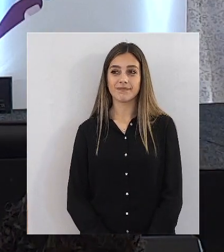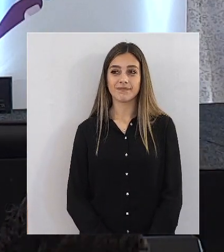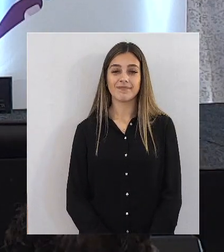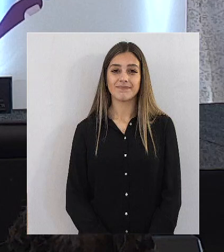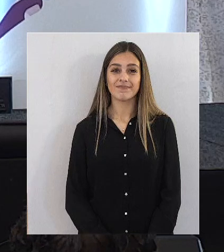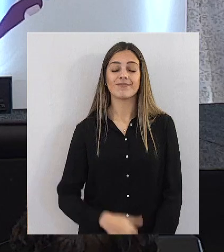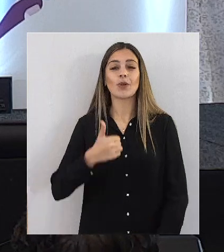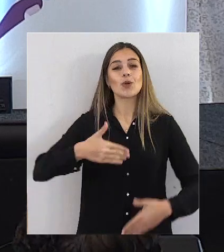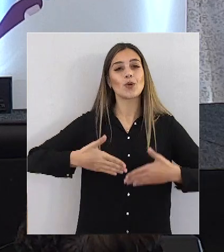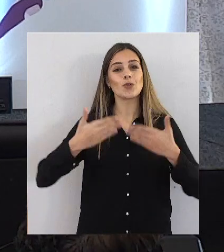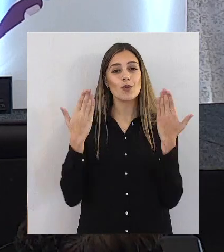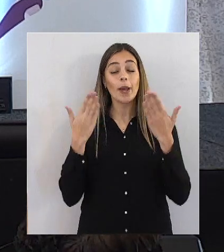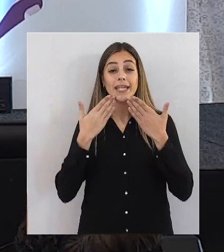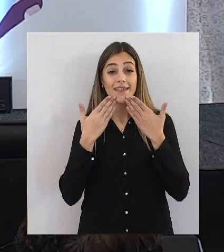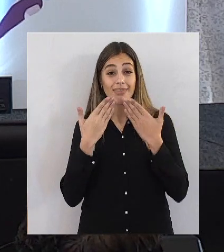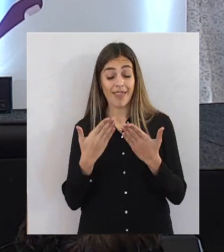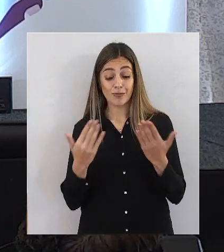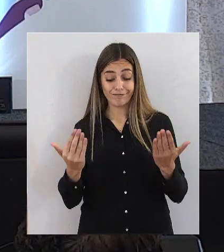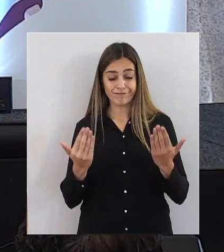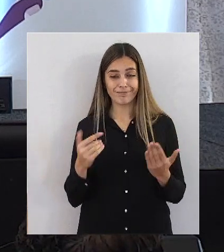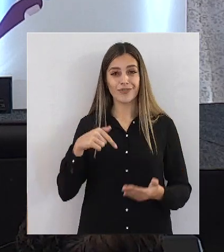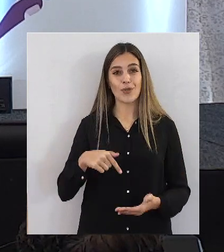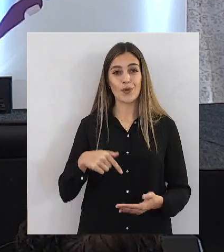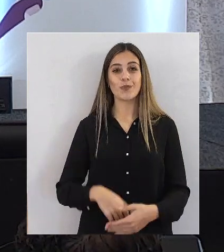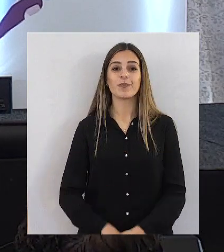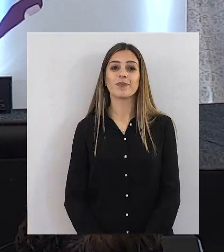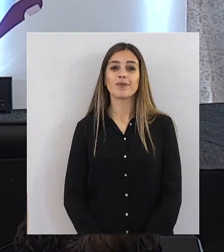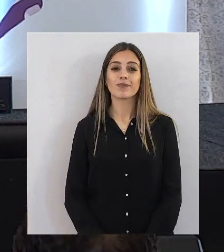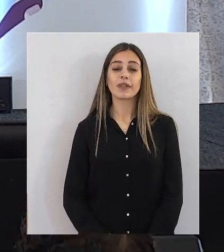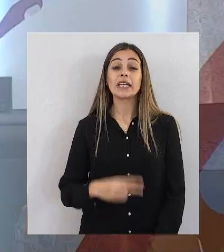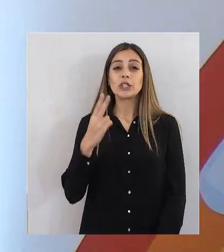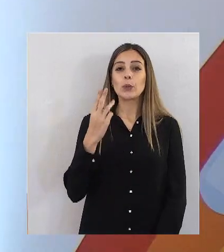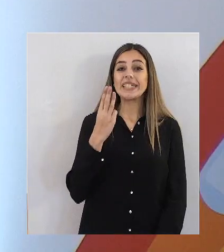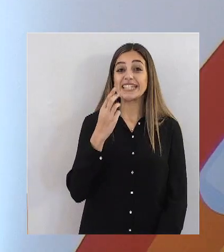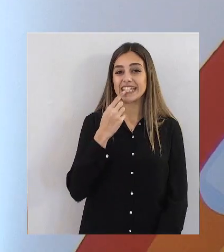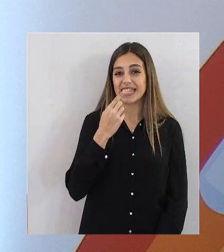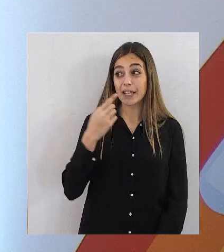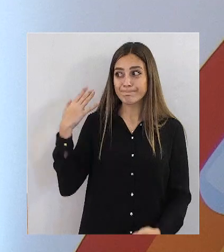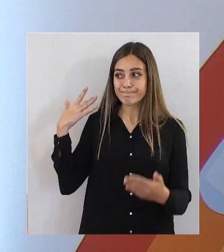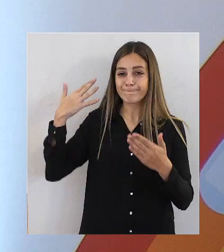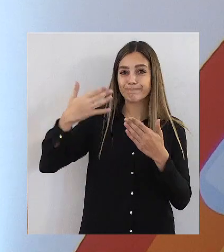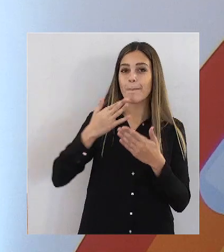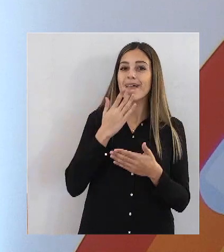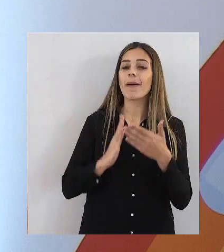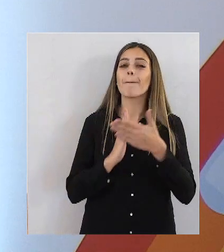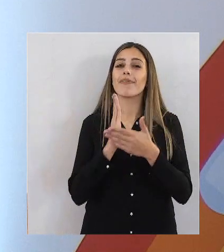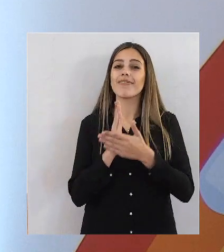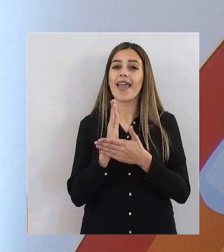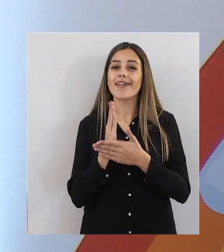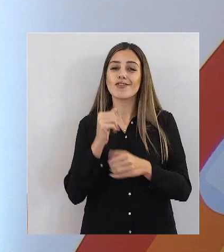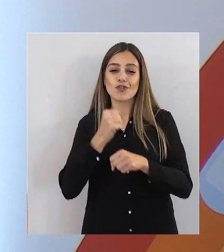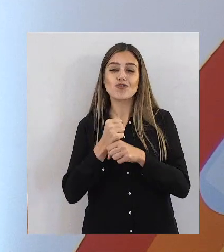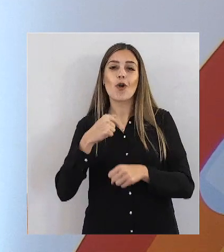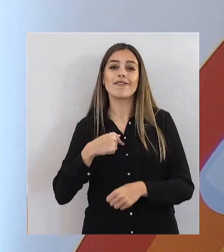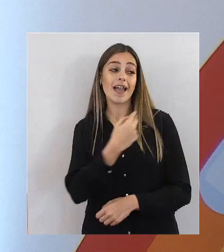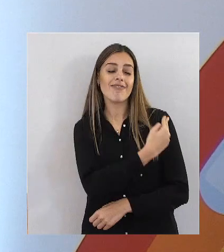Good morning, and thank you for joining us today. 22 years ago, when I started my career in nursing, I would never,